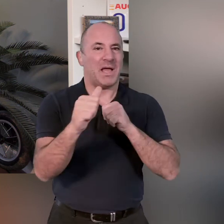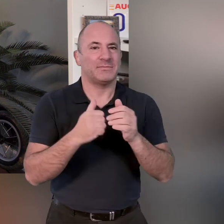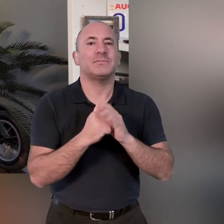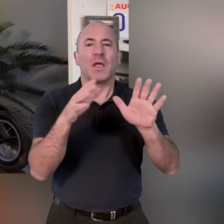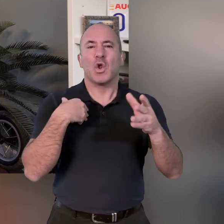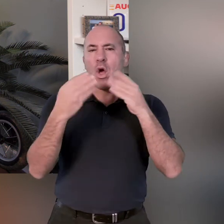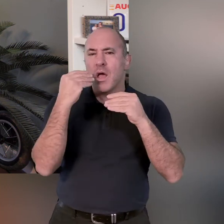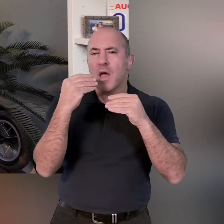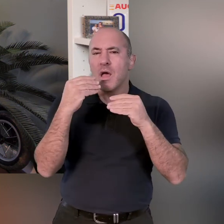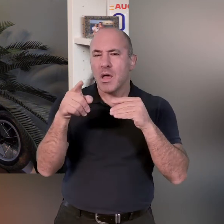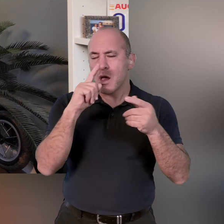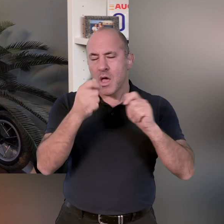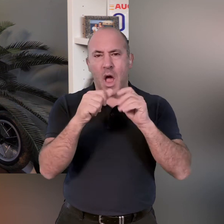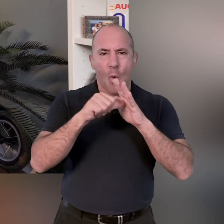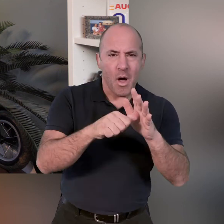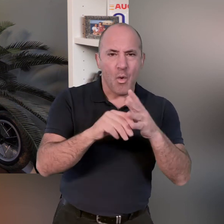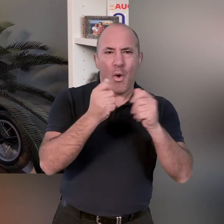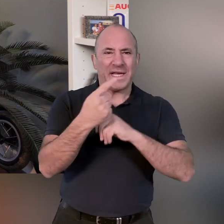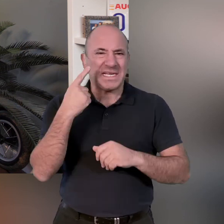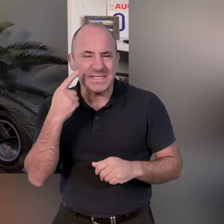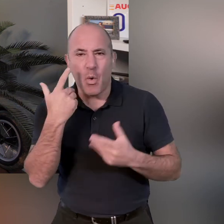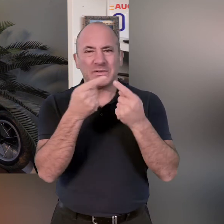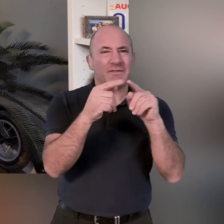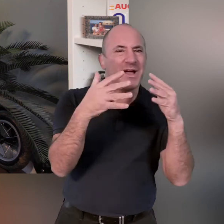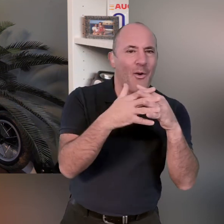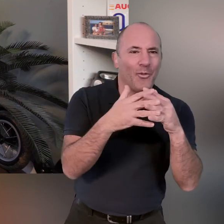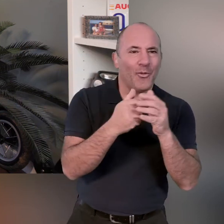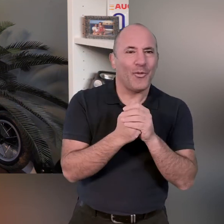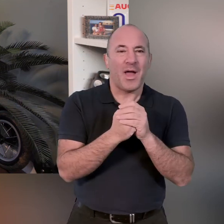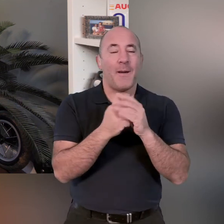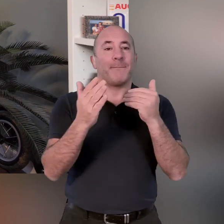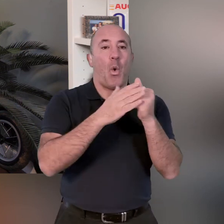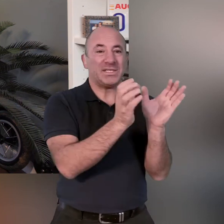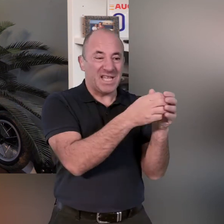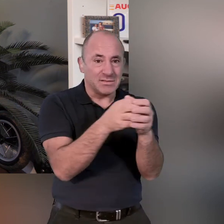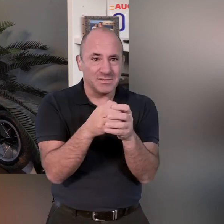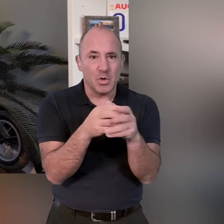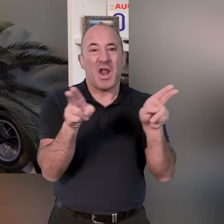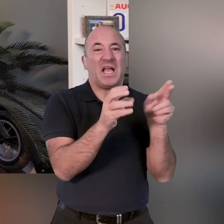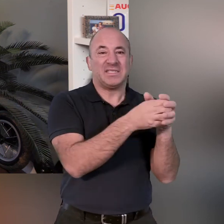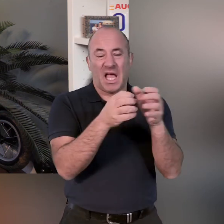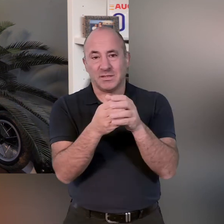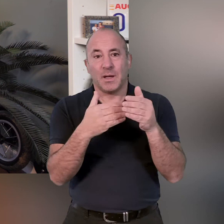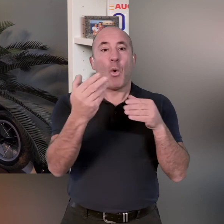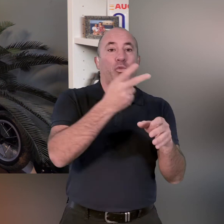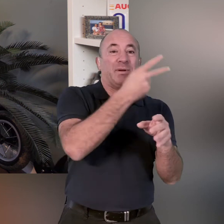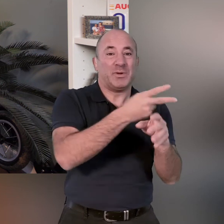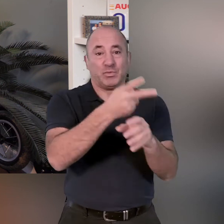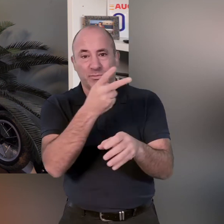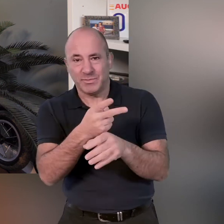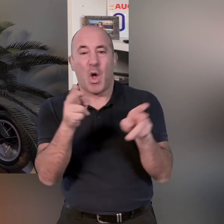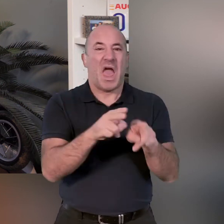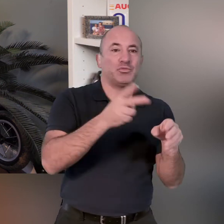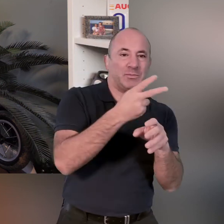learned about how we can make it harder or easier or just slightly different. We can have more sets, more reps, less reps. We can have more or